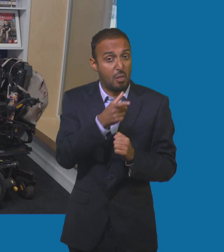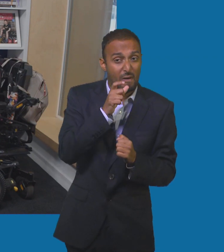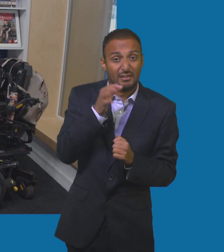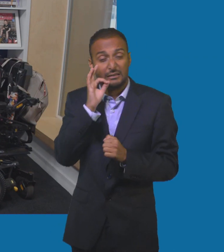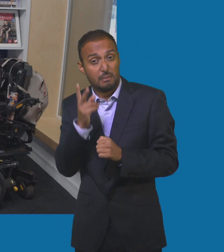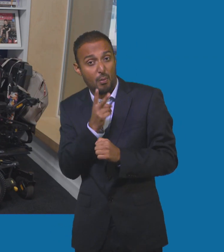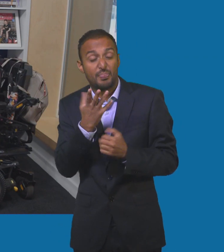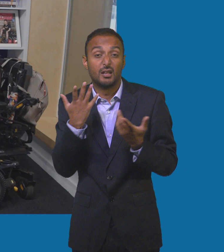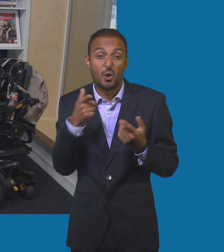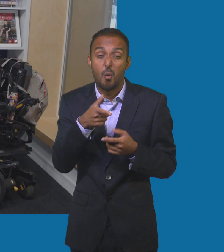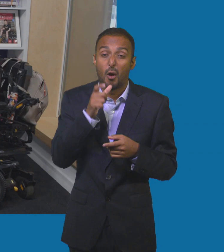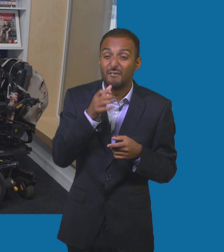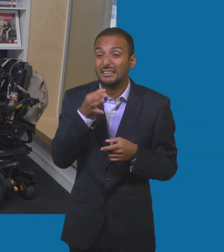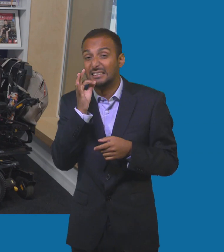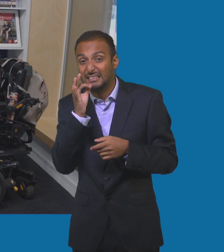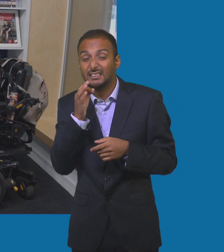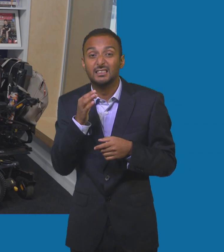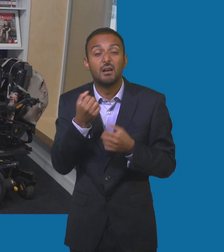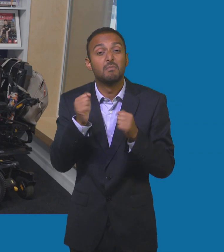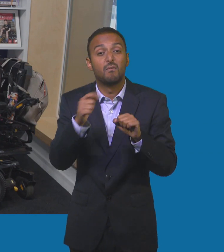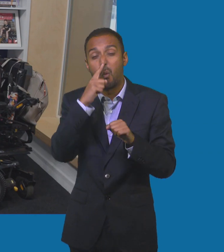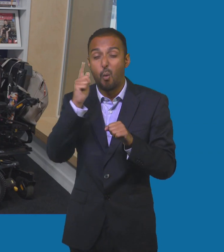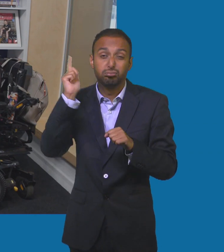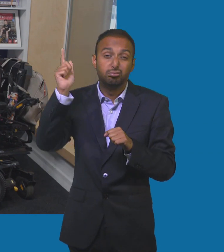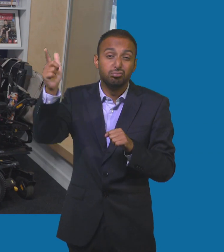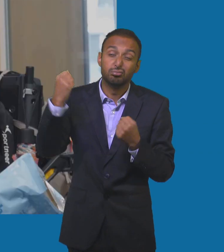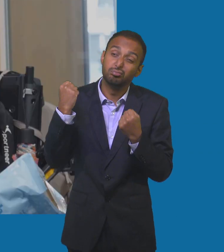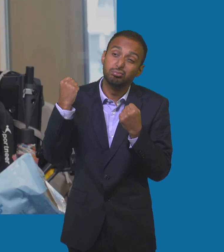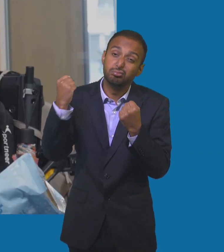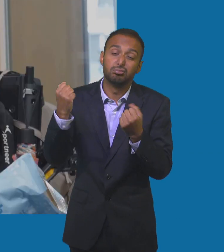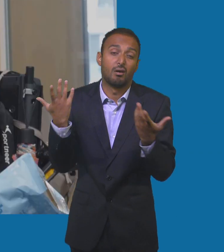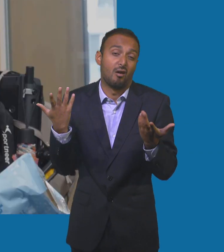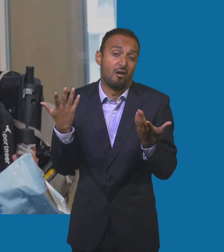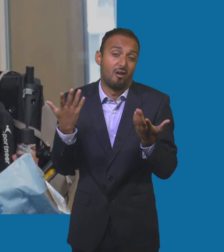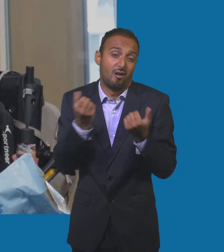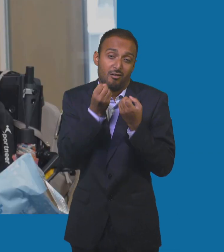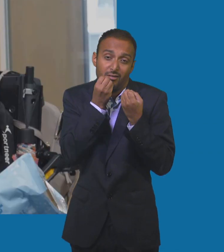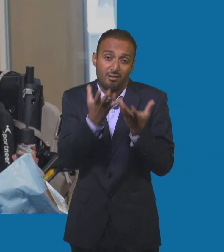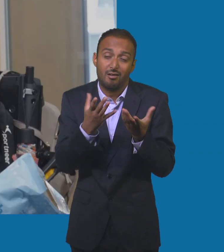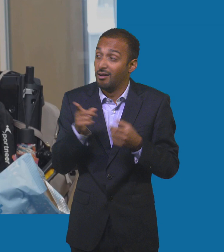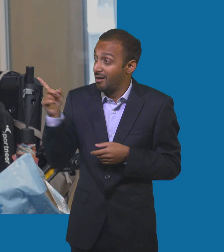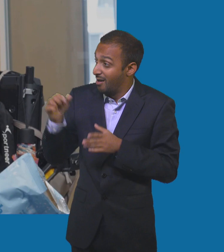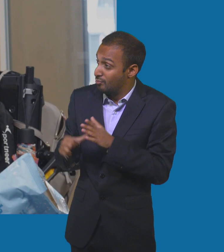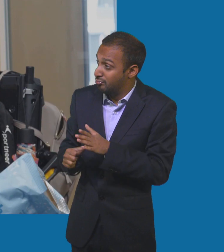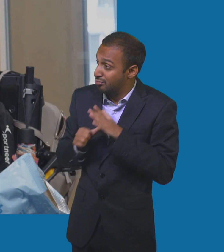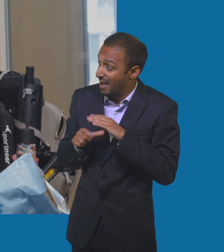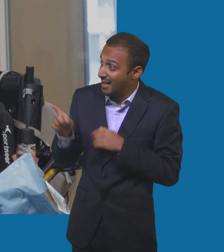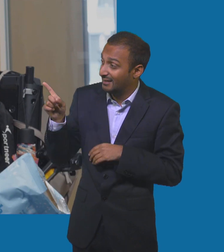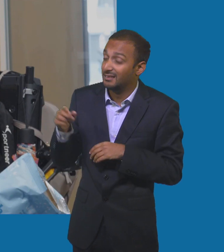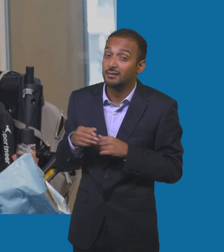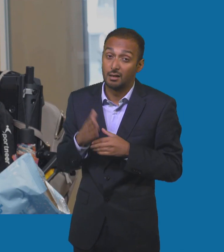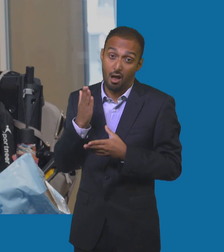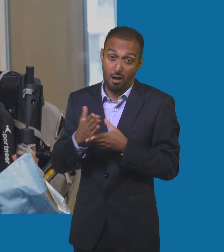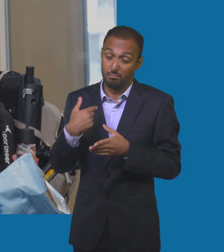Hot beverages before your long car journey. Happy days. Everyone's happy. Catherine, are you impressed? I am really impressed by Matt's